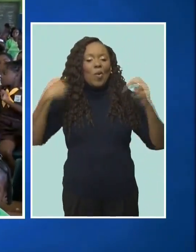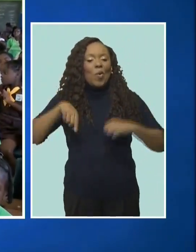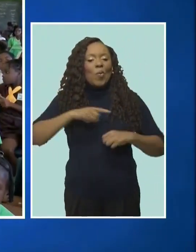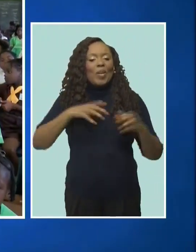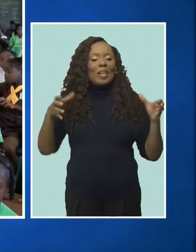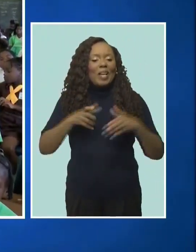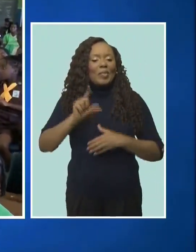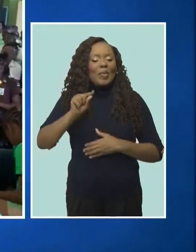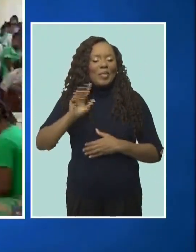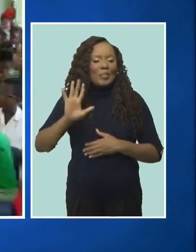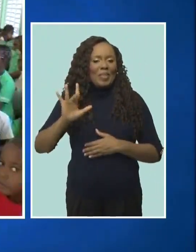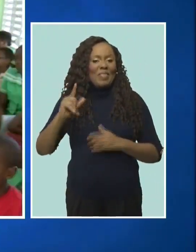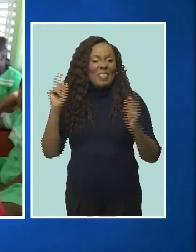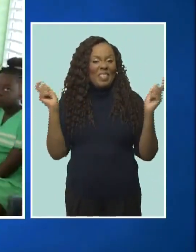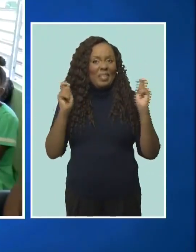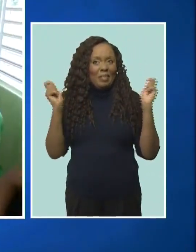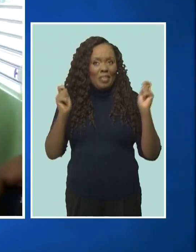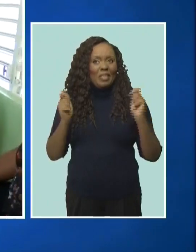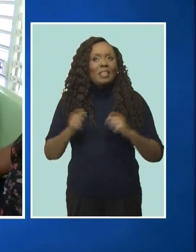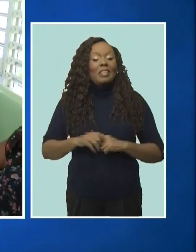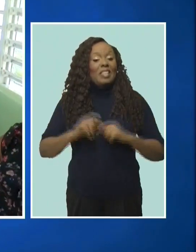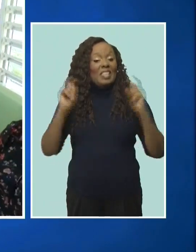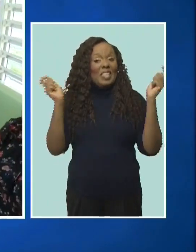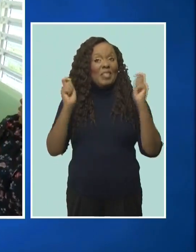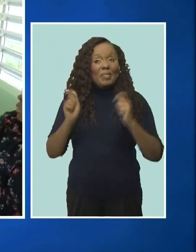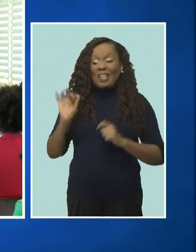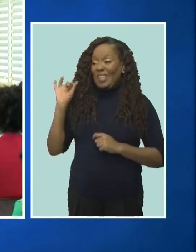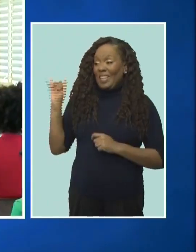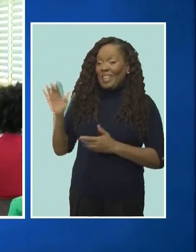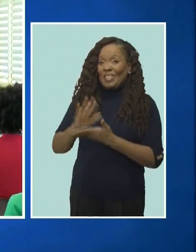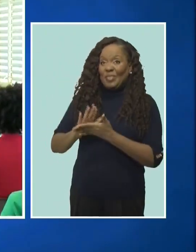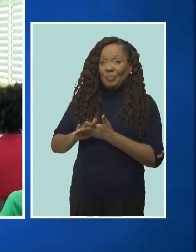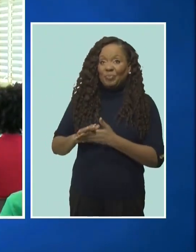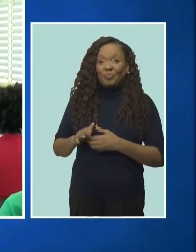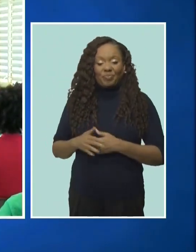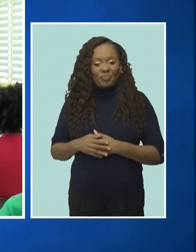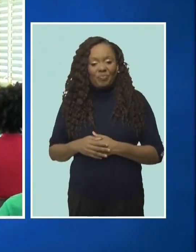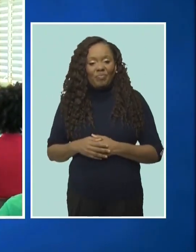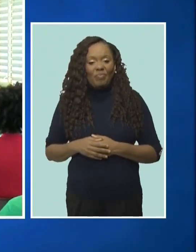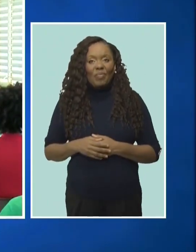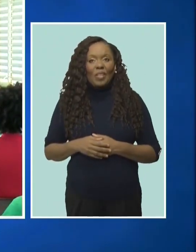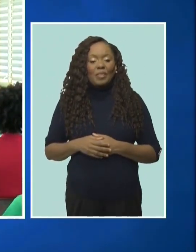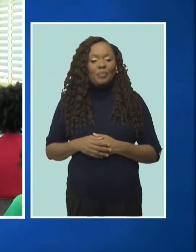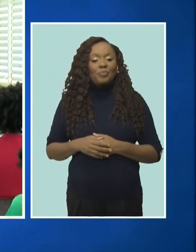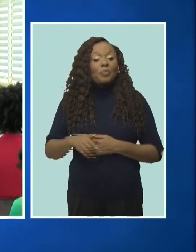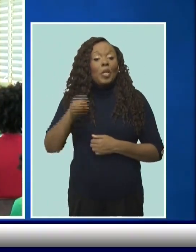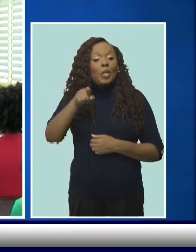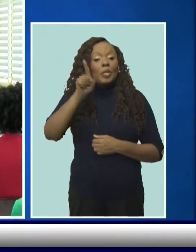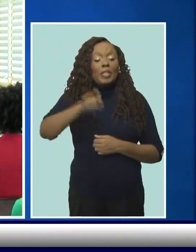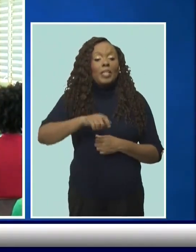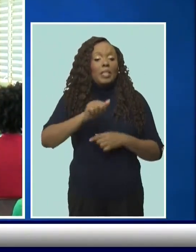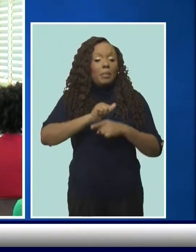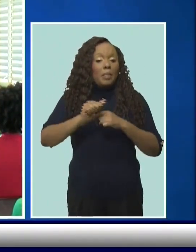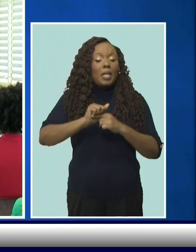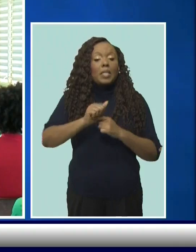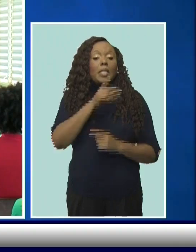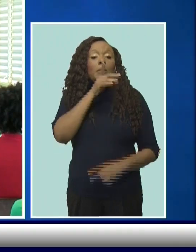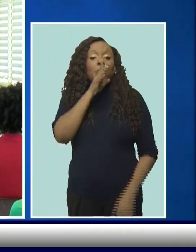Gathering 2025 celebrations. You have to practice speaking,